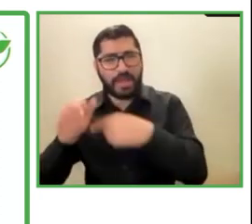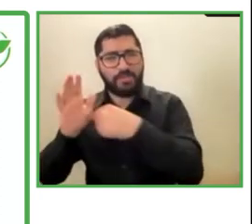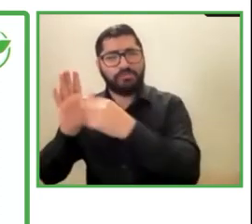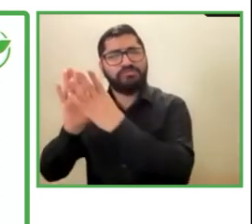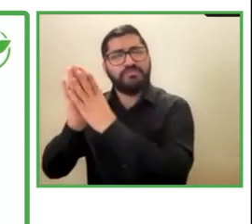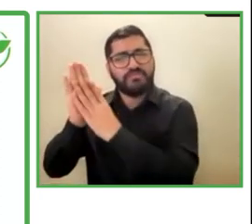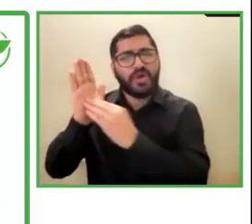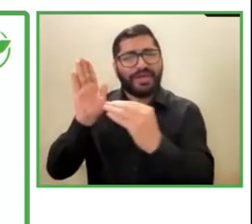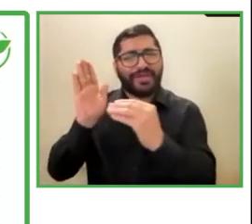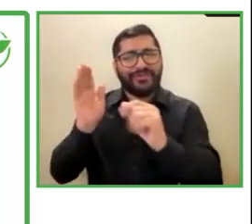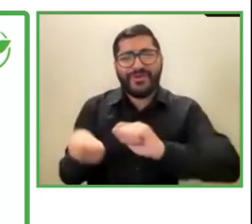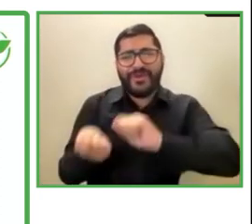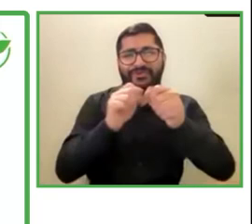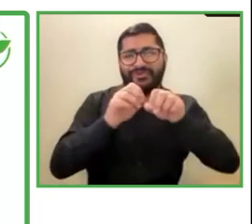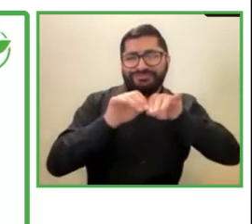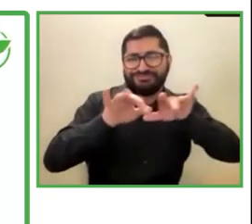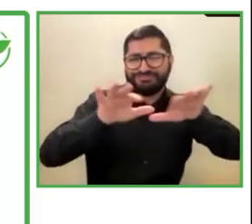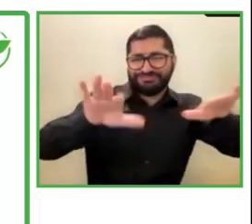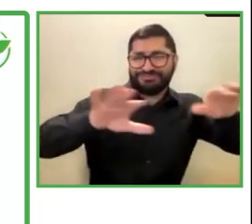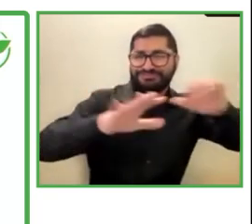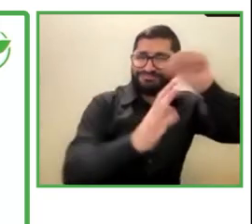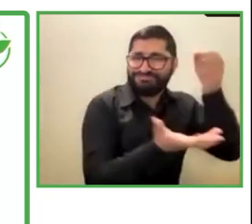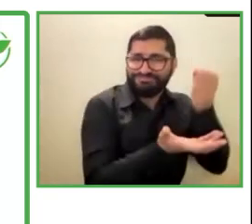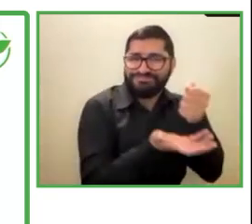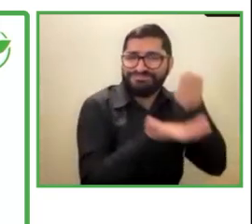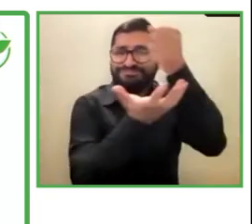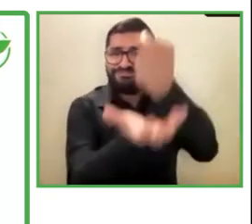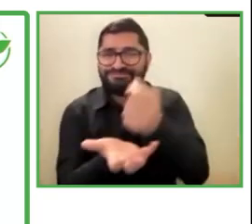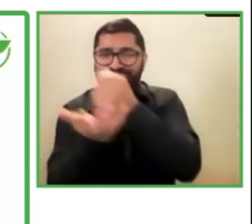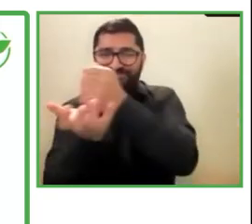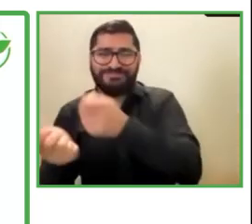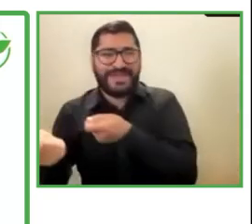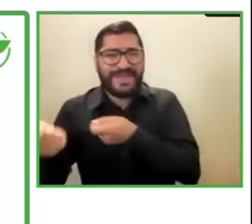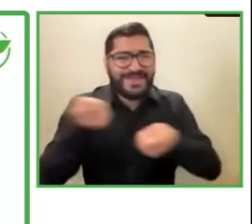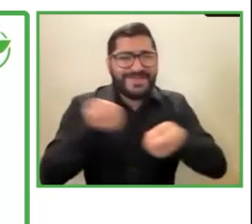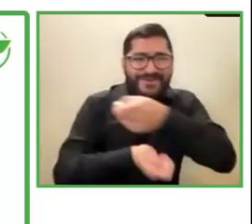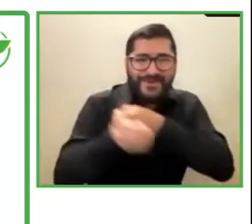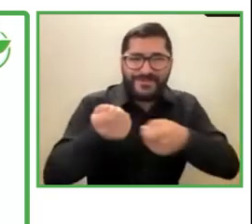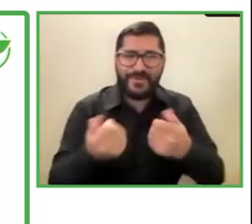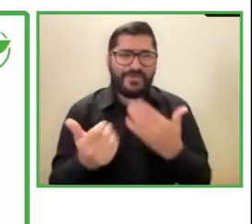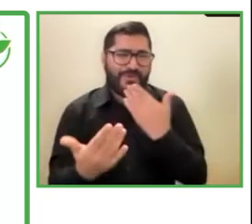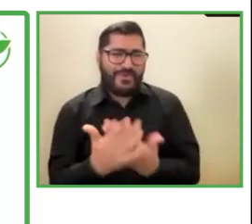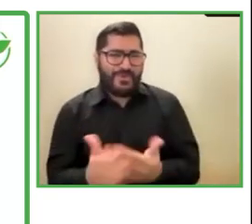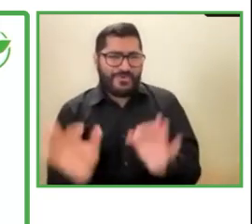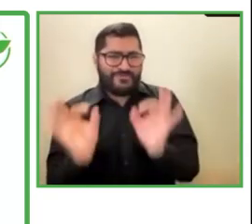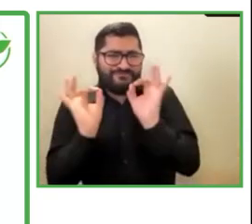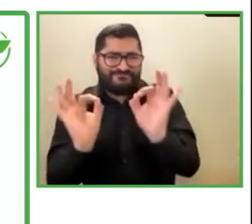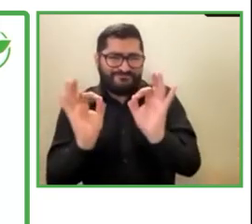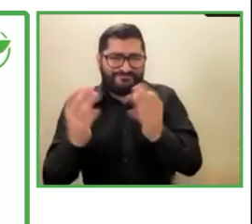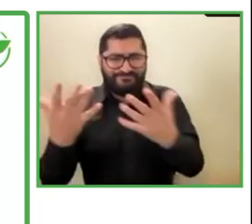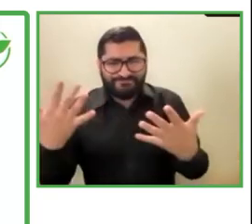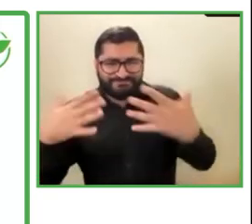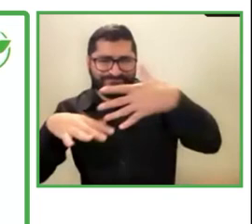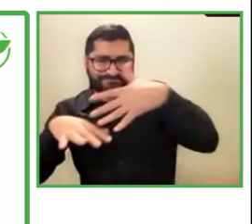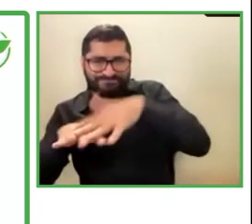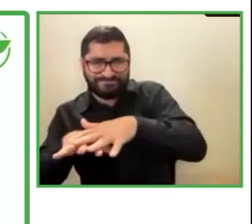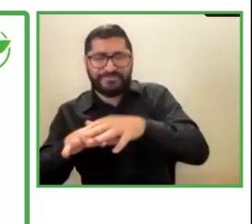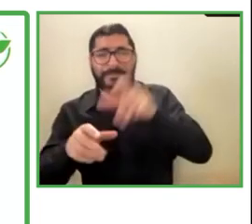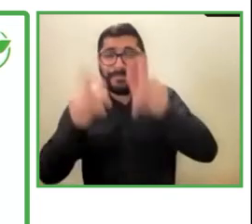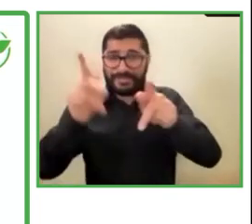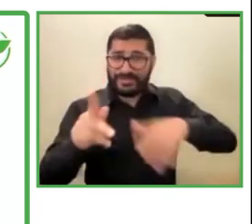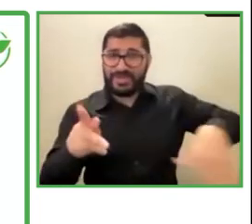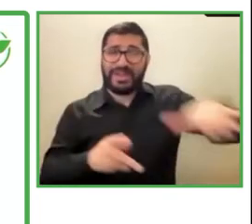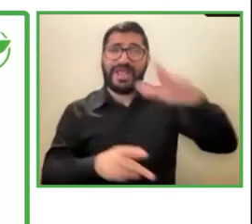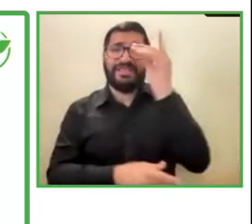economic reintegration of persons with disabilities in Afghanistan, which focused on the five key elements, as